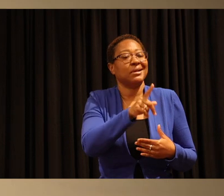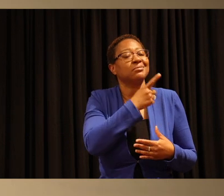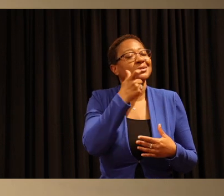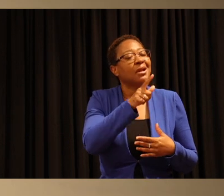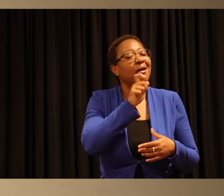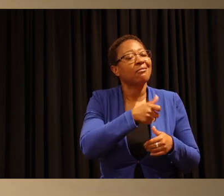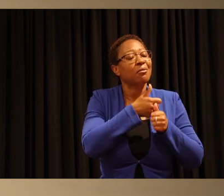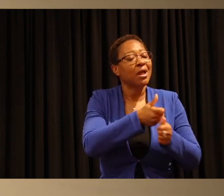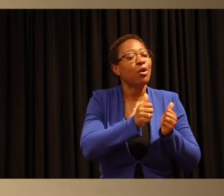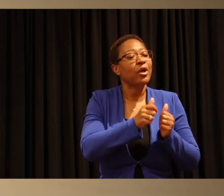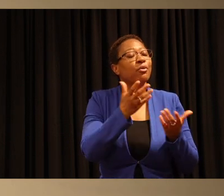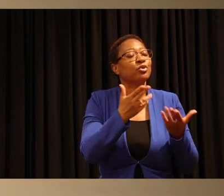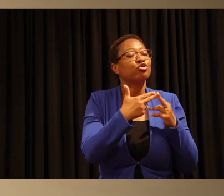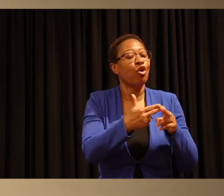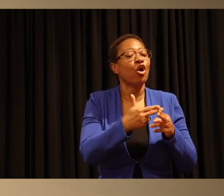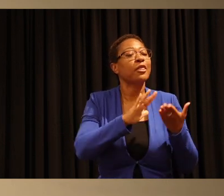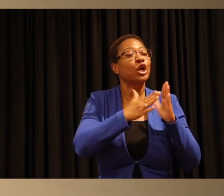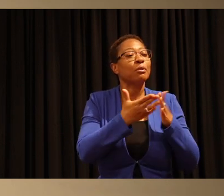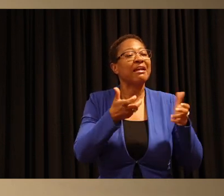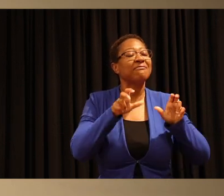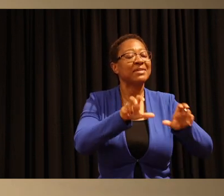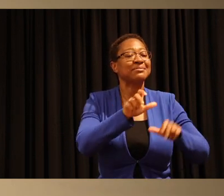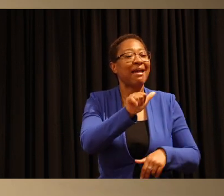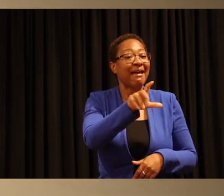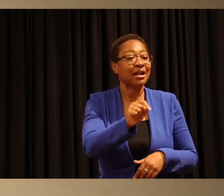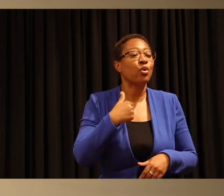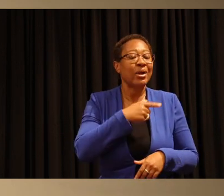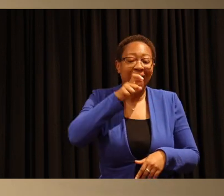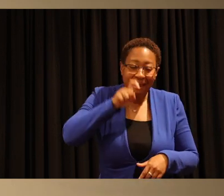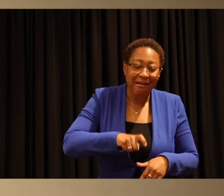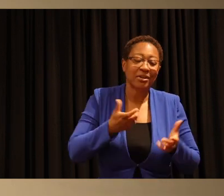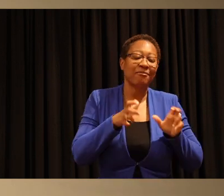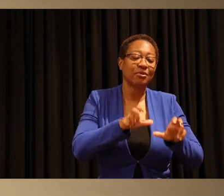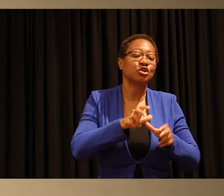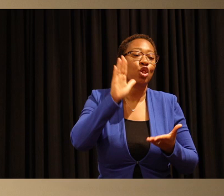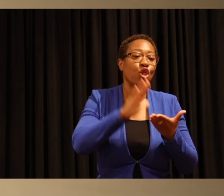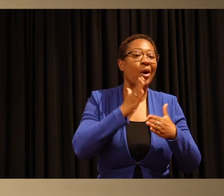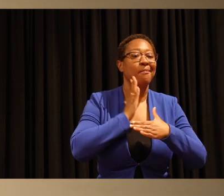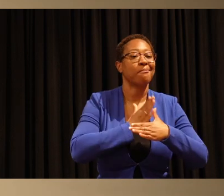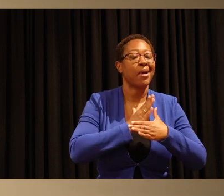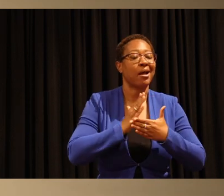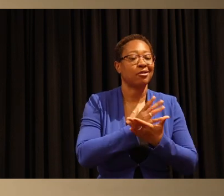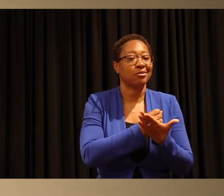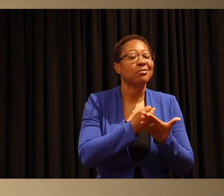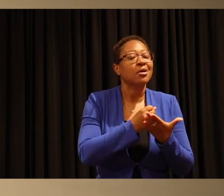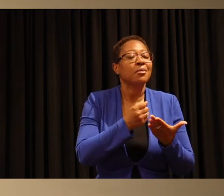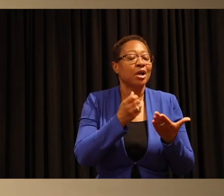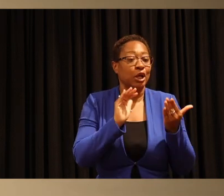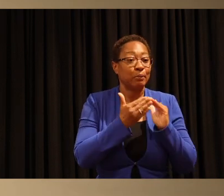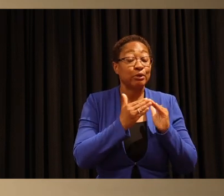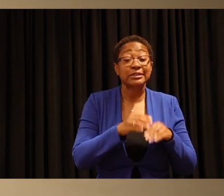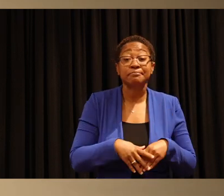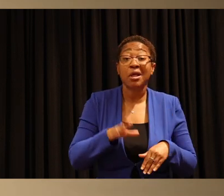Community Reinvestment Act. We have to find ways to lend into low and moderate income communities.